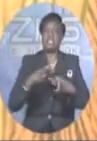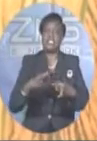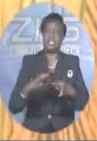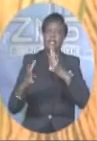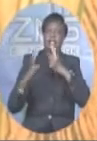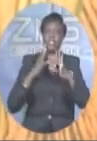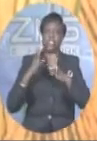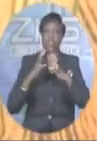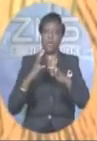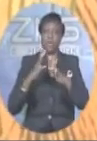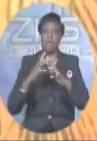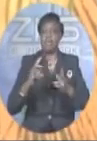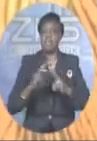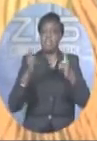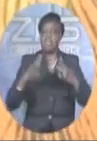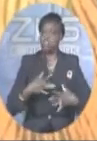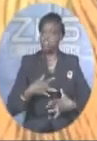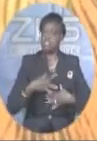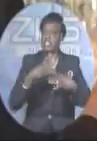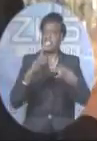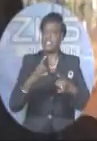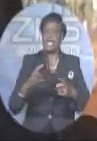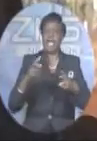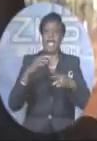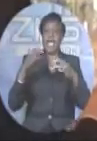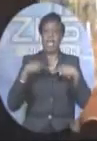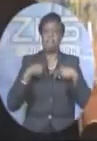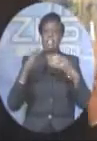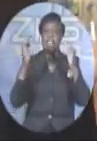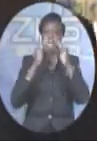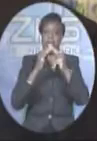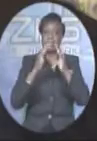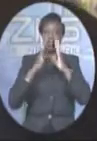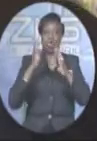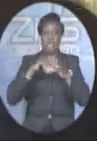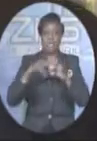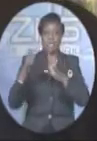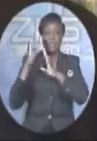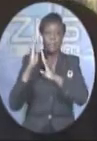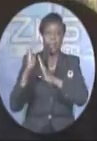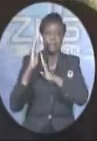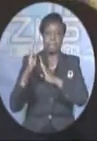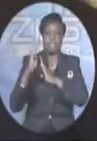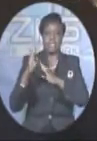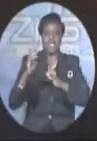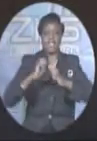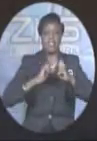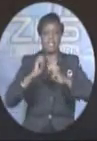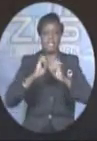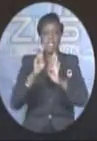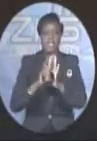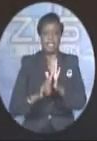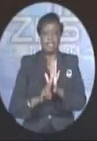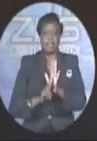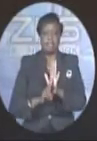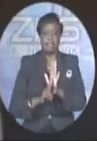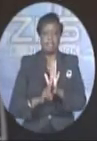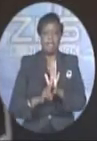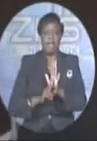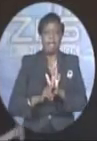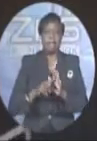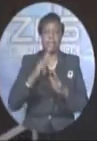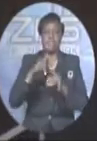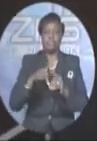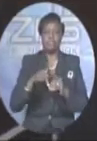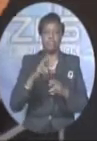have this level of international debate in the Bahamas. The U.R.C.A. executive anticipates regulators, especially those here in the